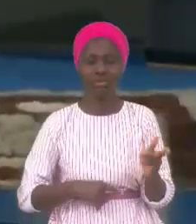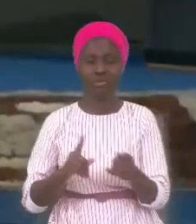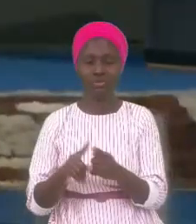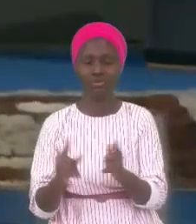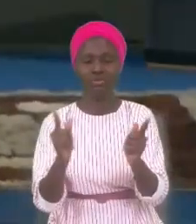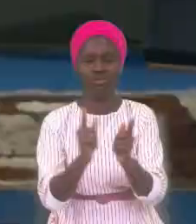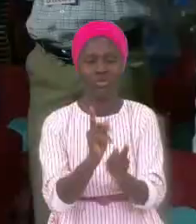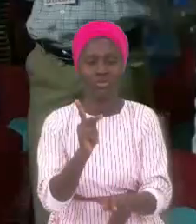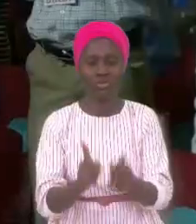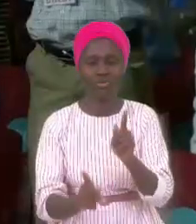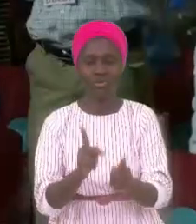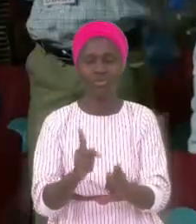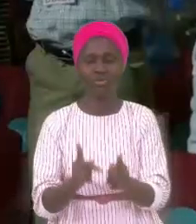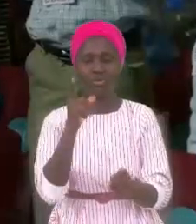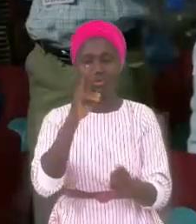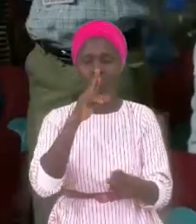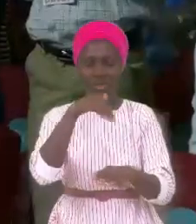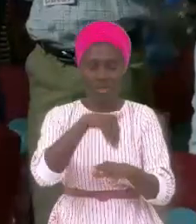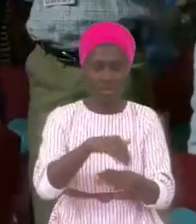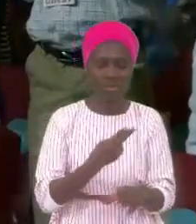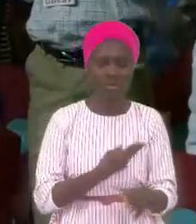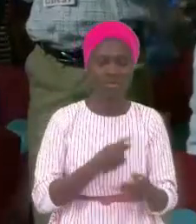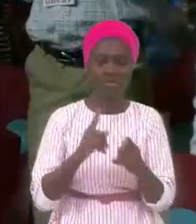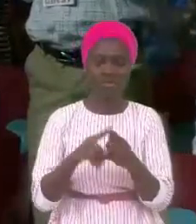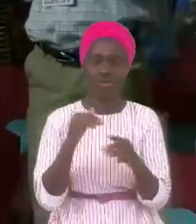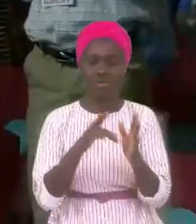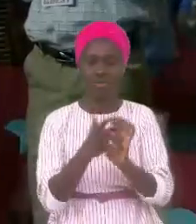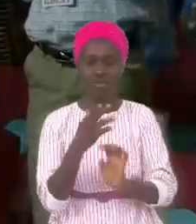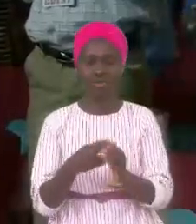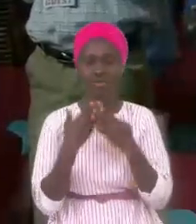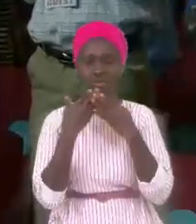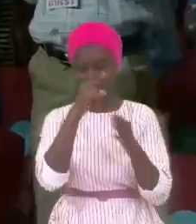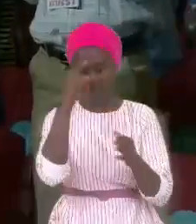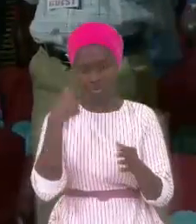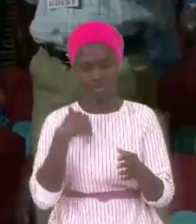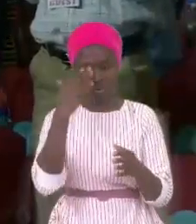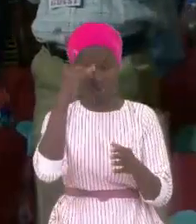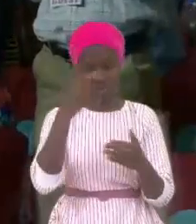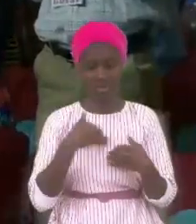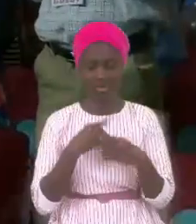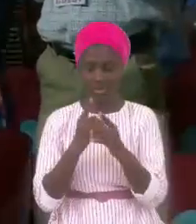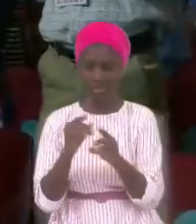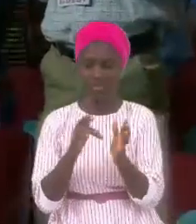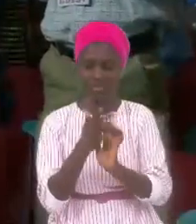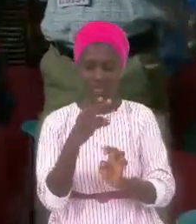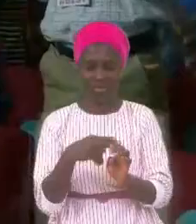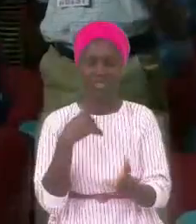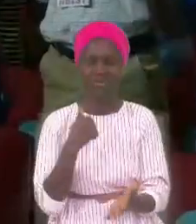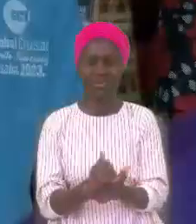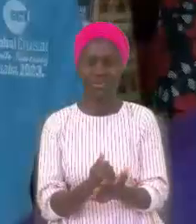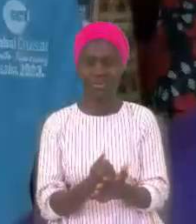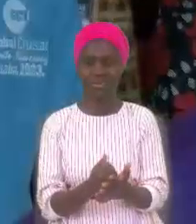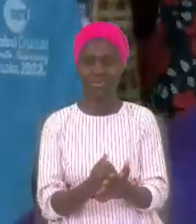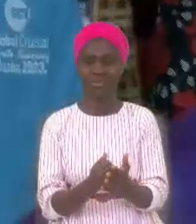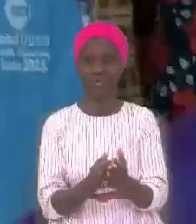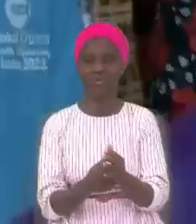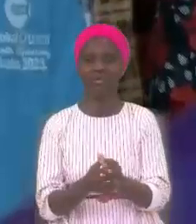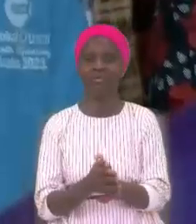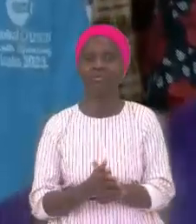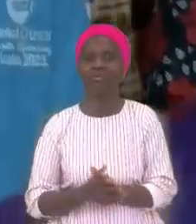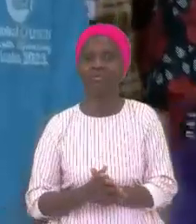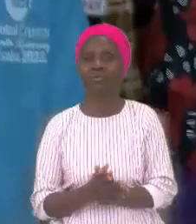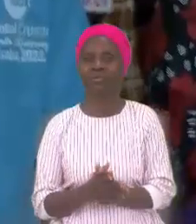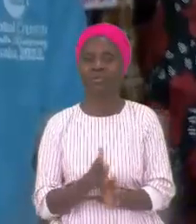Jesus' name. We thank you because we know you have answered. In Jesus' name we pray. Amen.